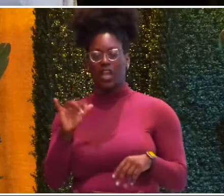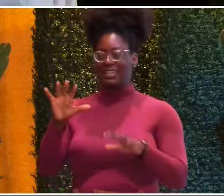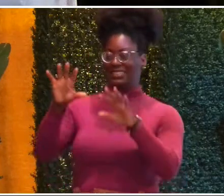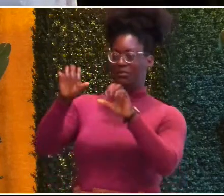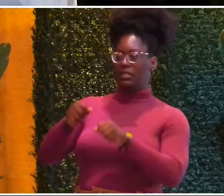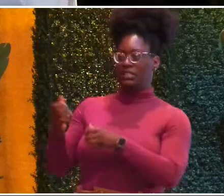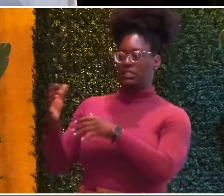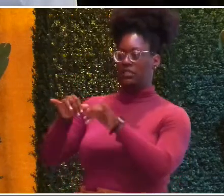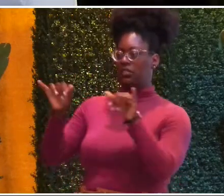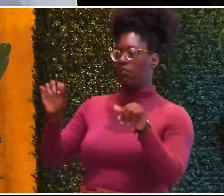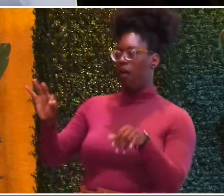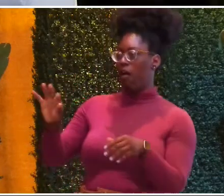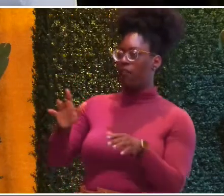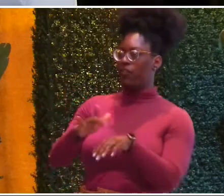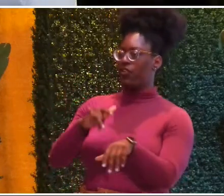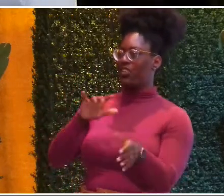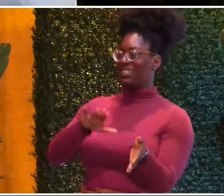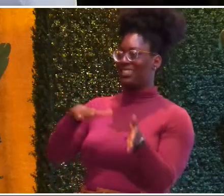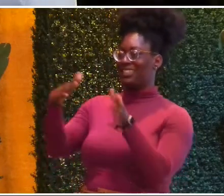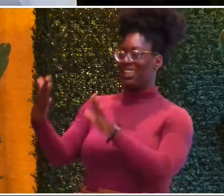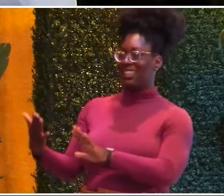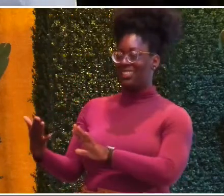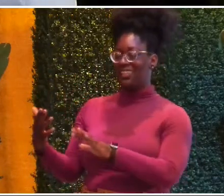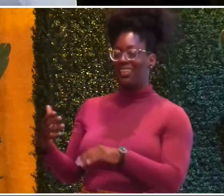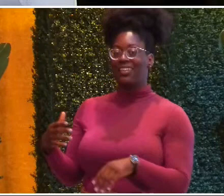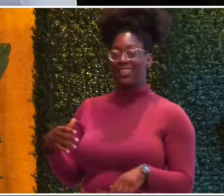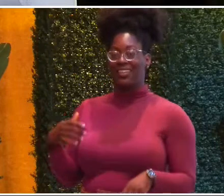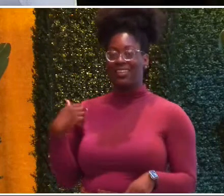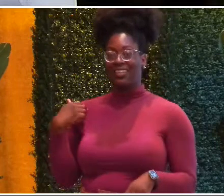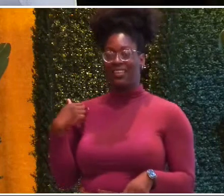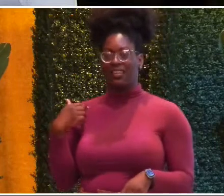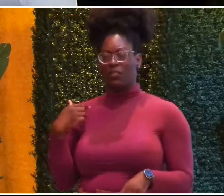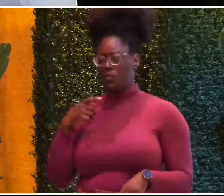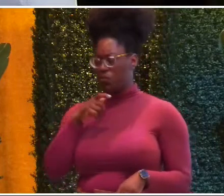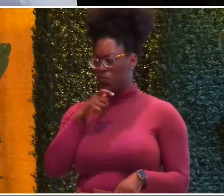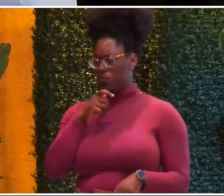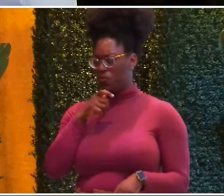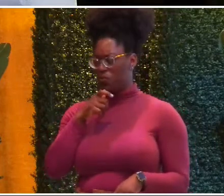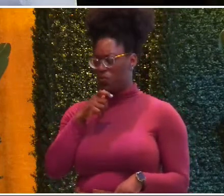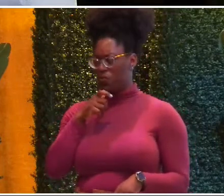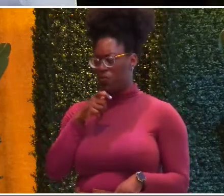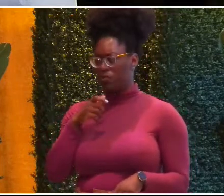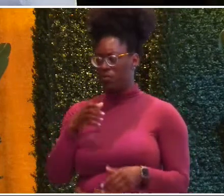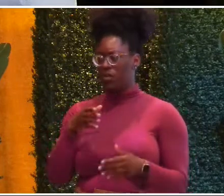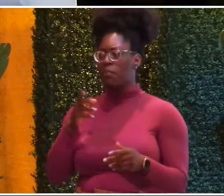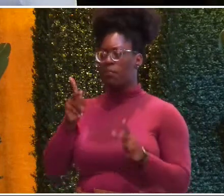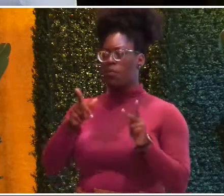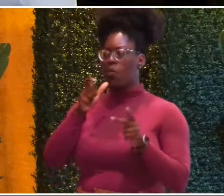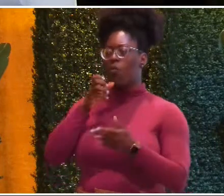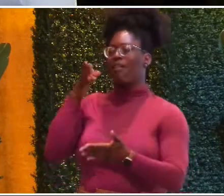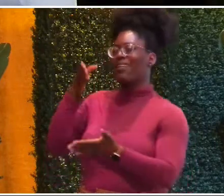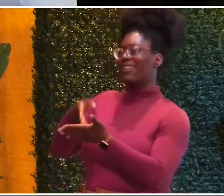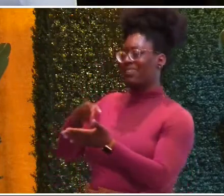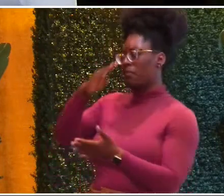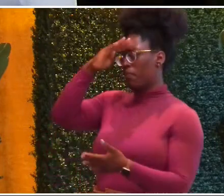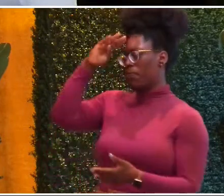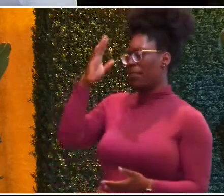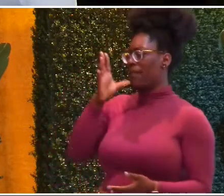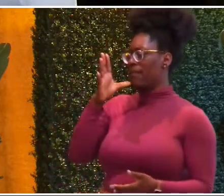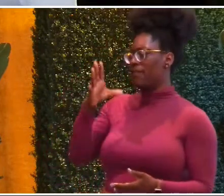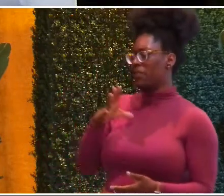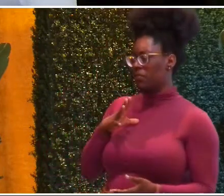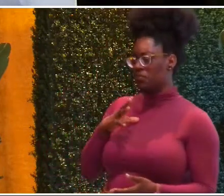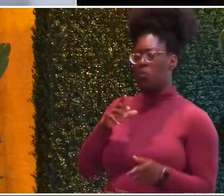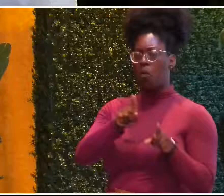not. They want to dismantle that system too, right? Are people who reject the label of Black feminists actually